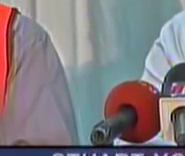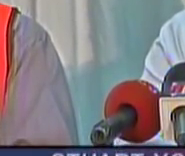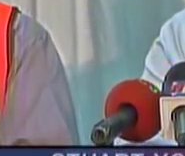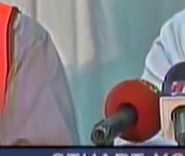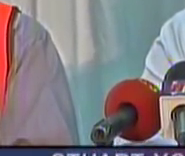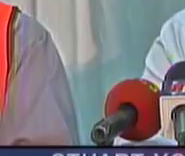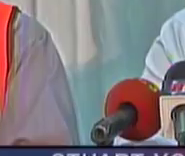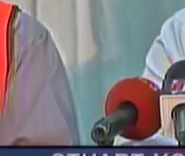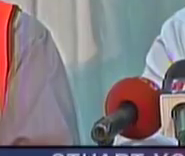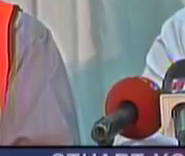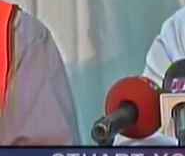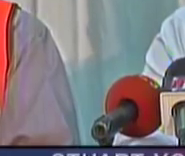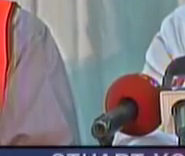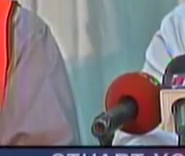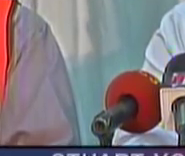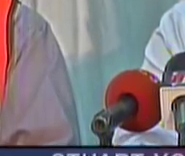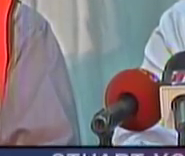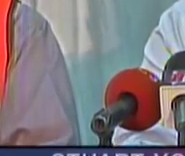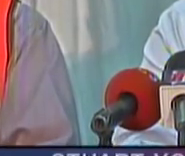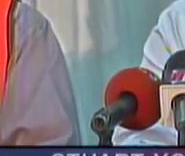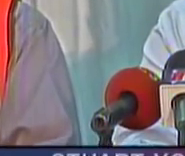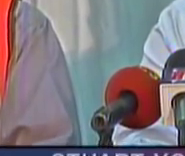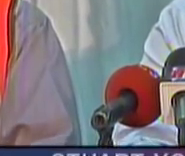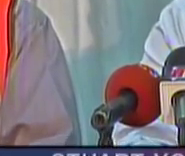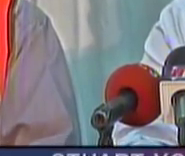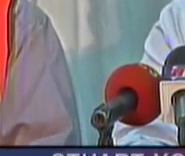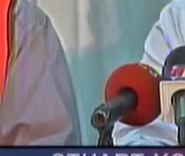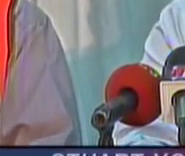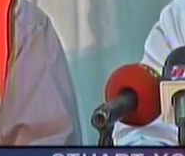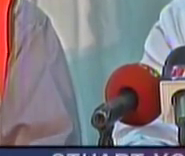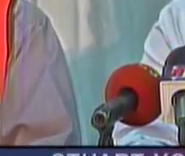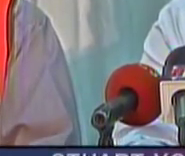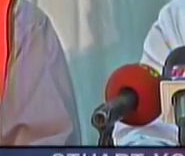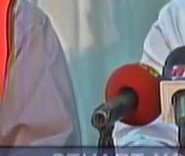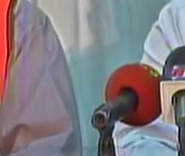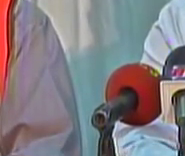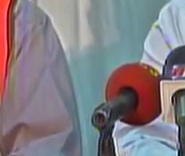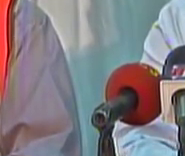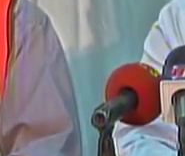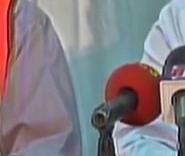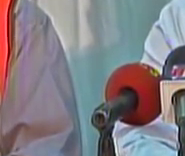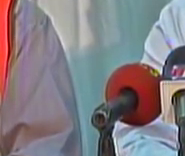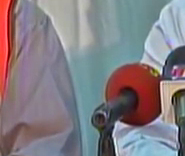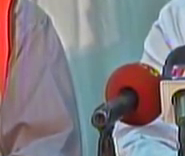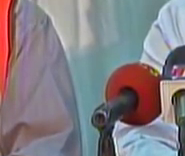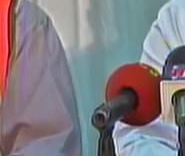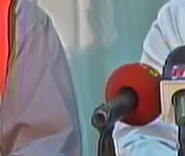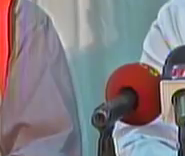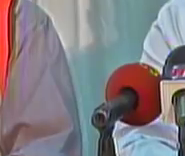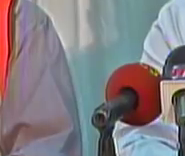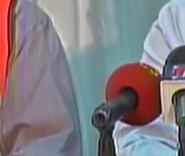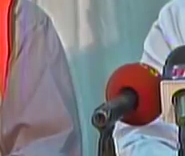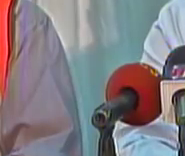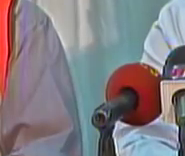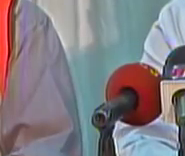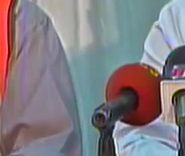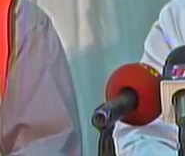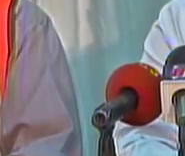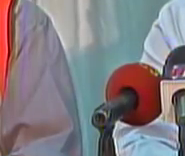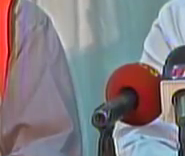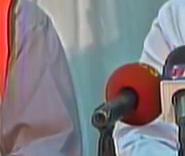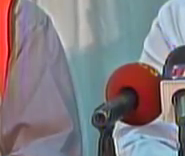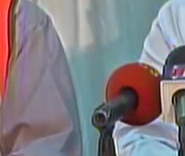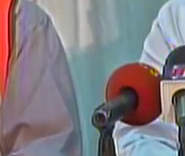is taking place on the ground over the various areas that have been affected by the flooding over the past few days. And I'm happy to report